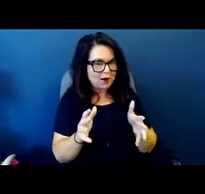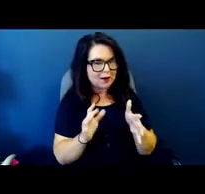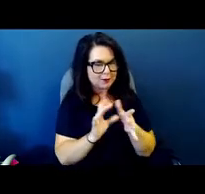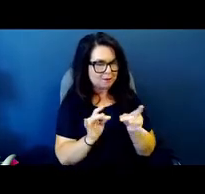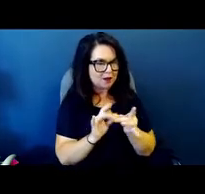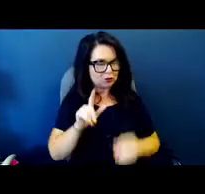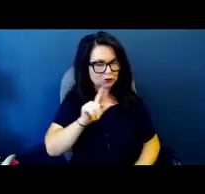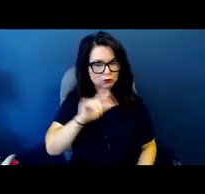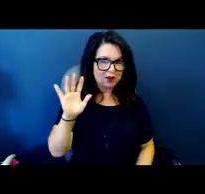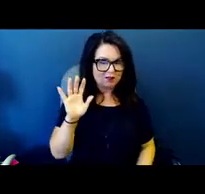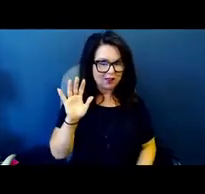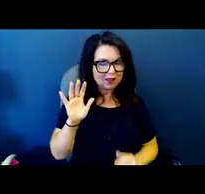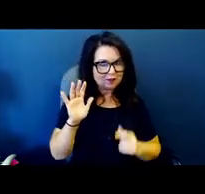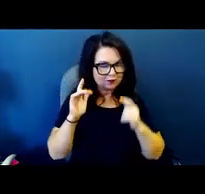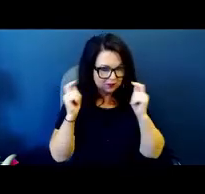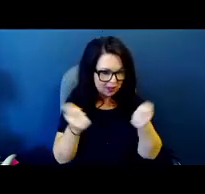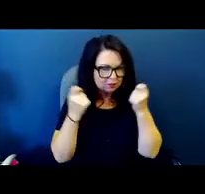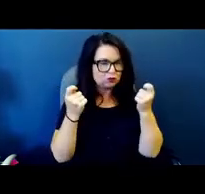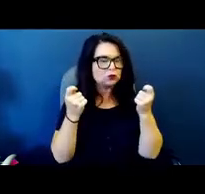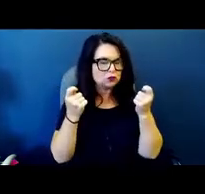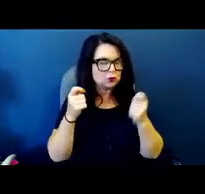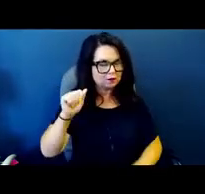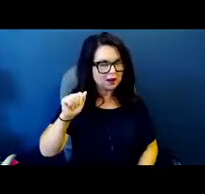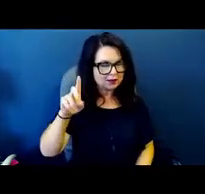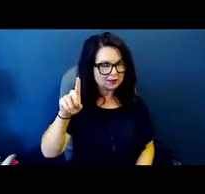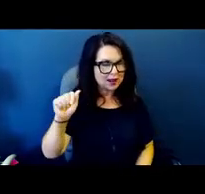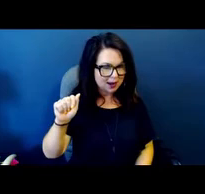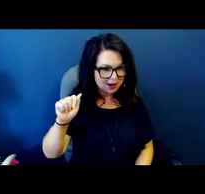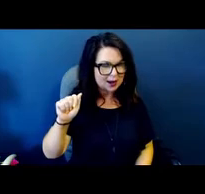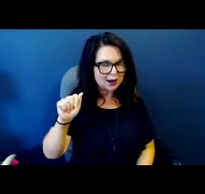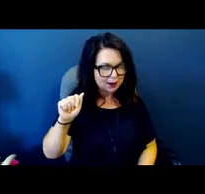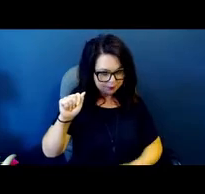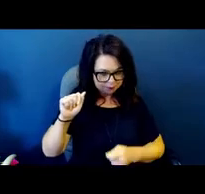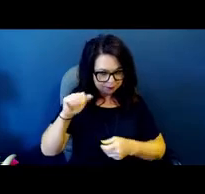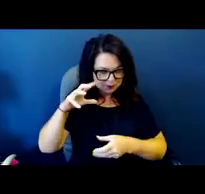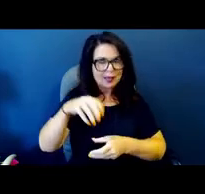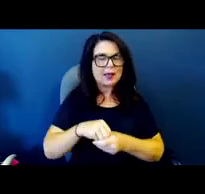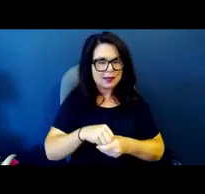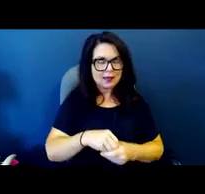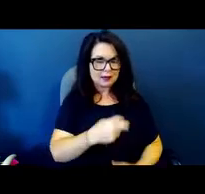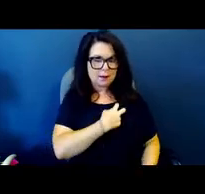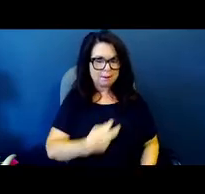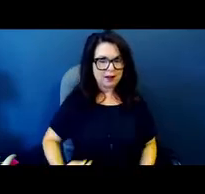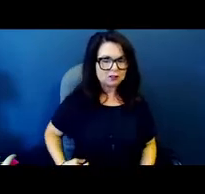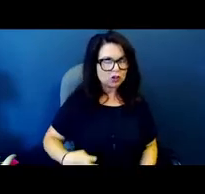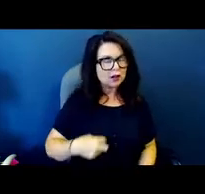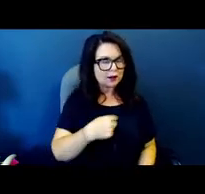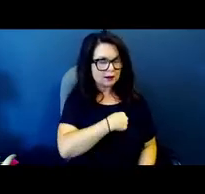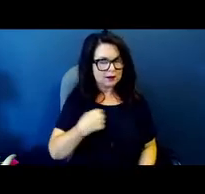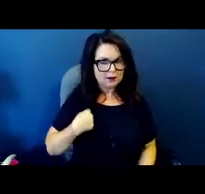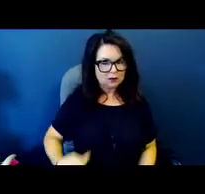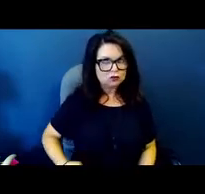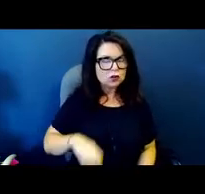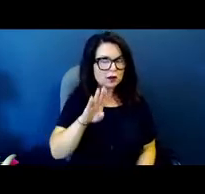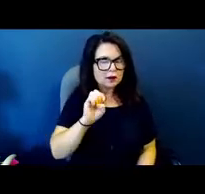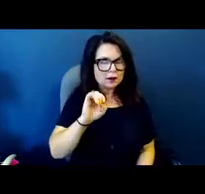25th anniversary of the ADA in Beijing, China. And I